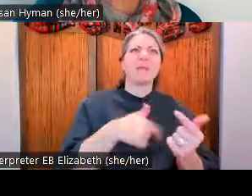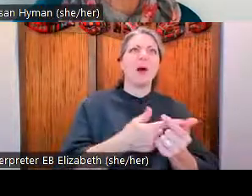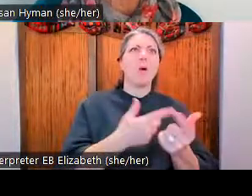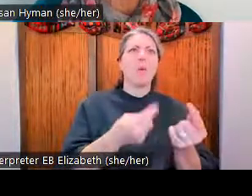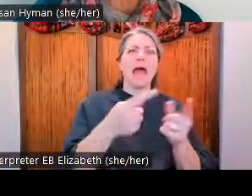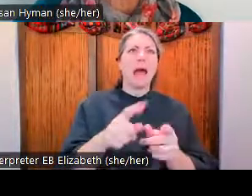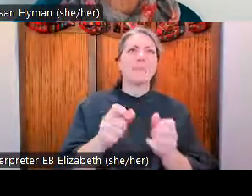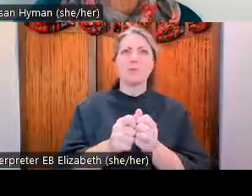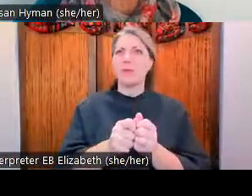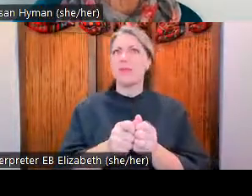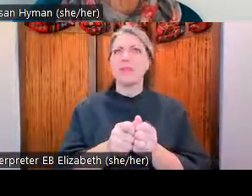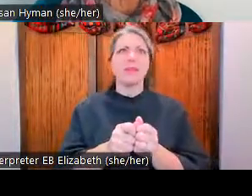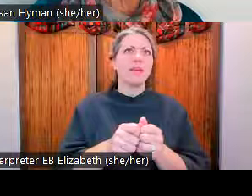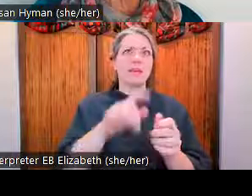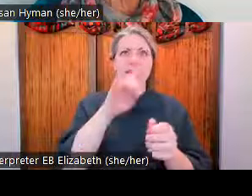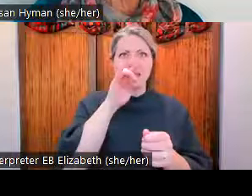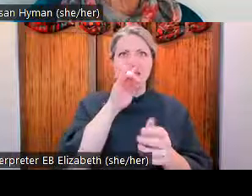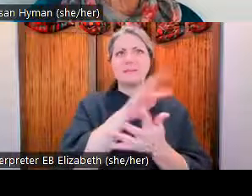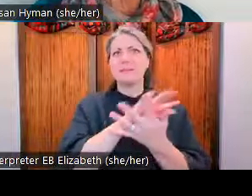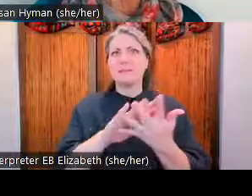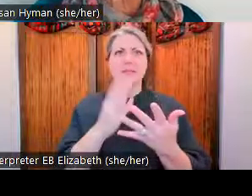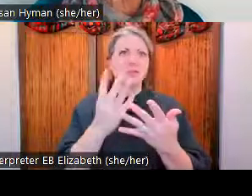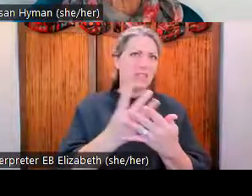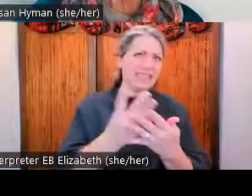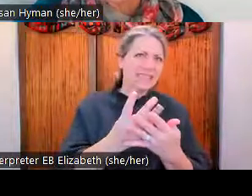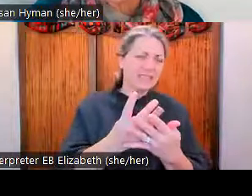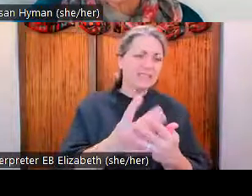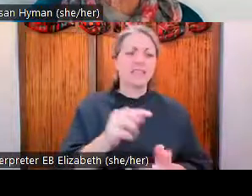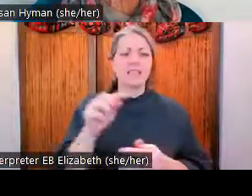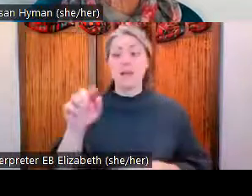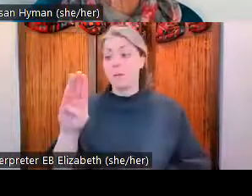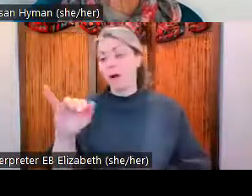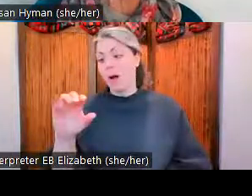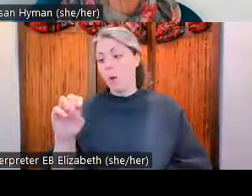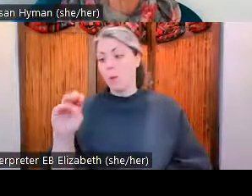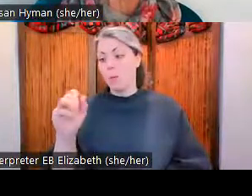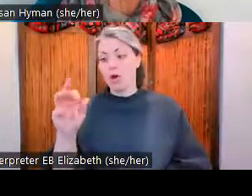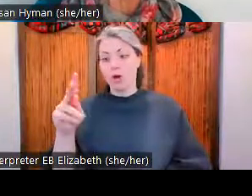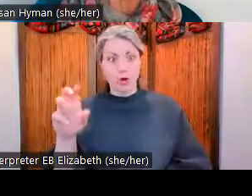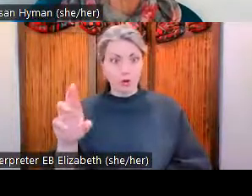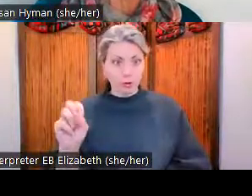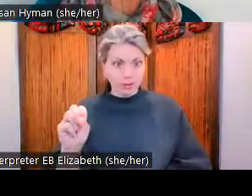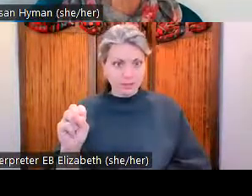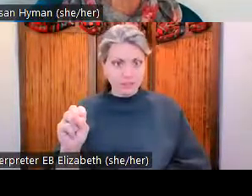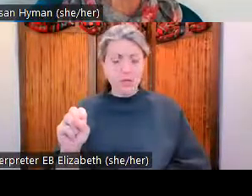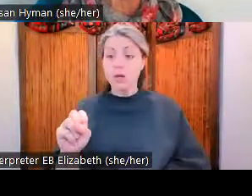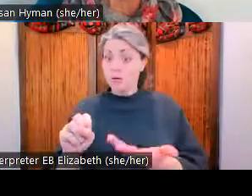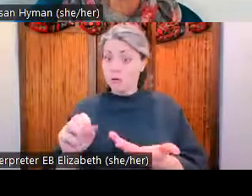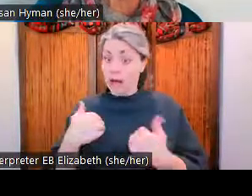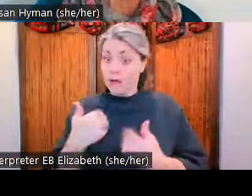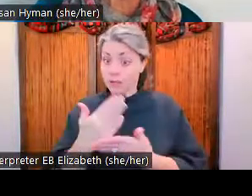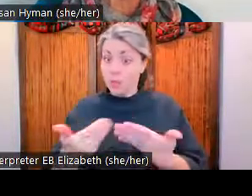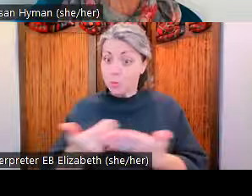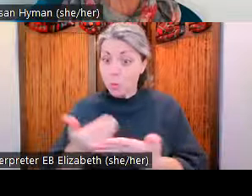screening today, is that there are emerging ways to go